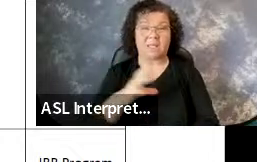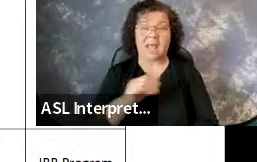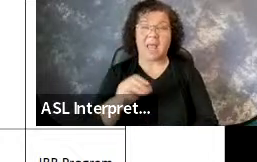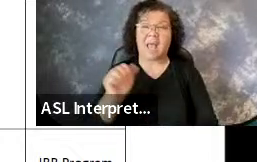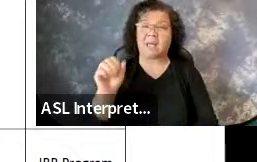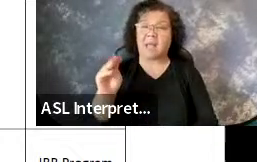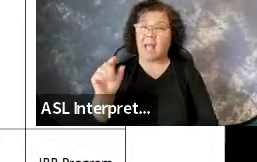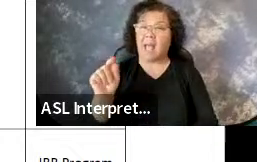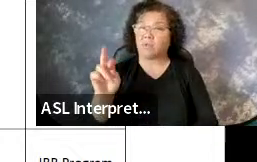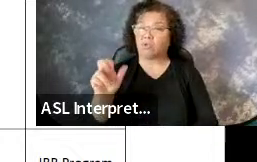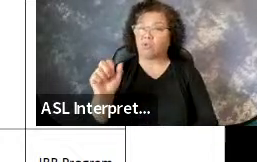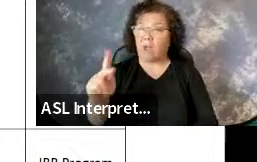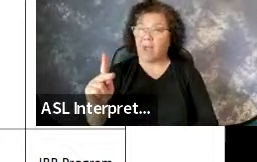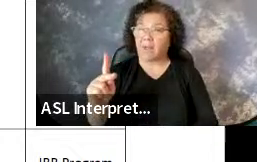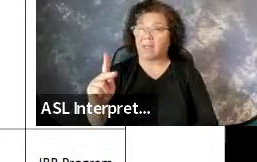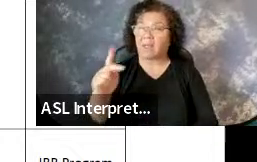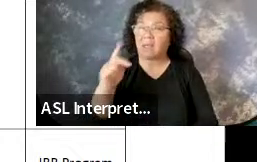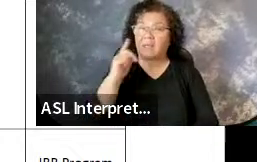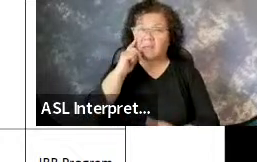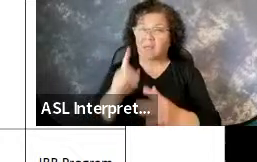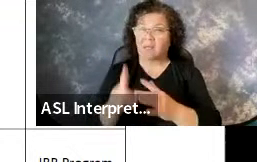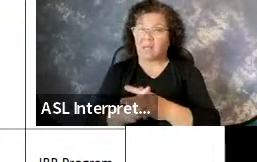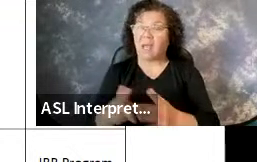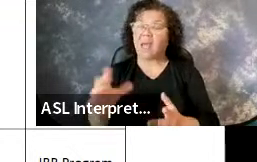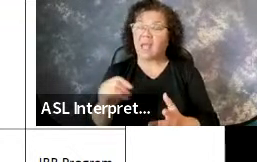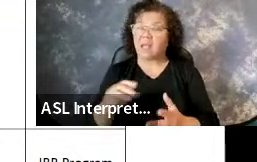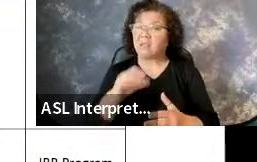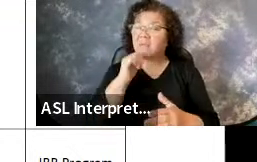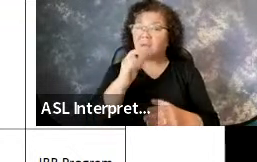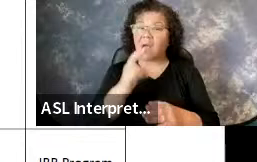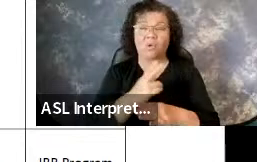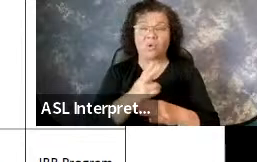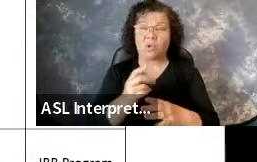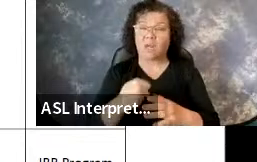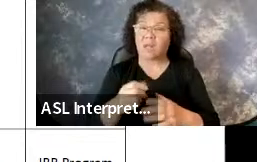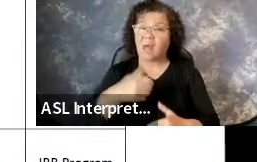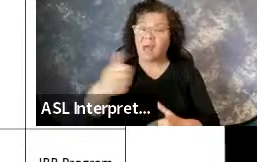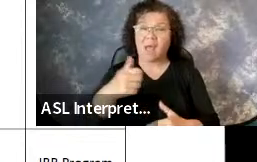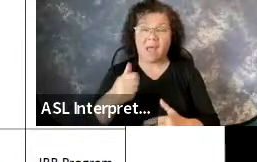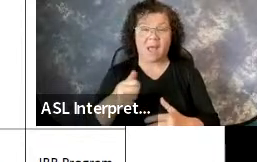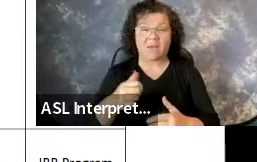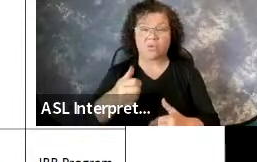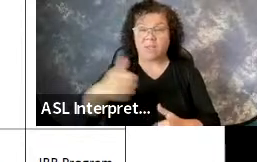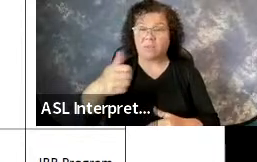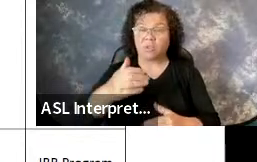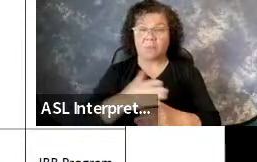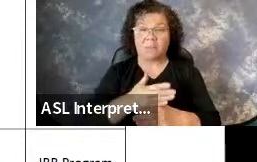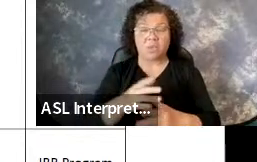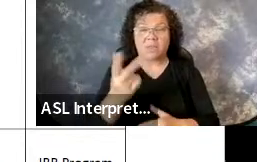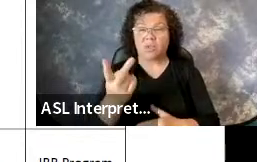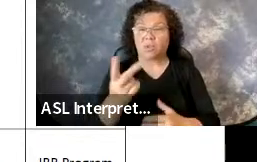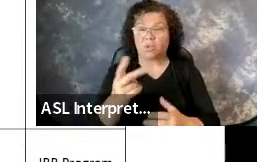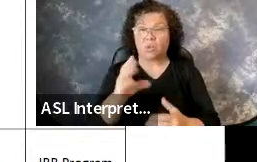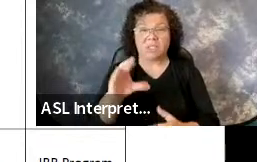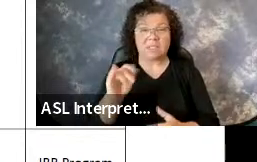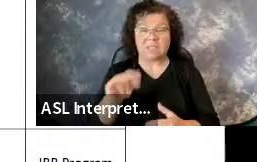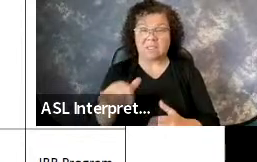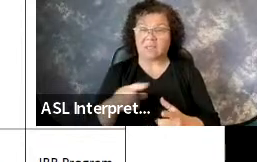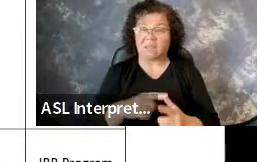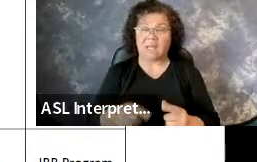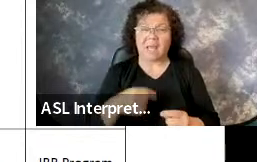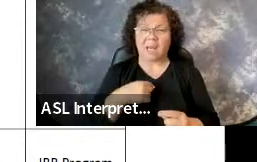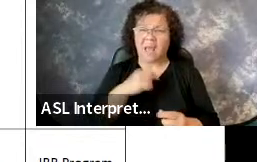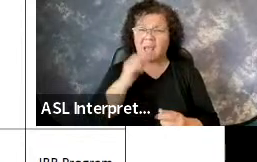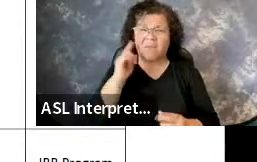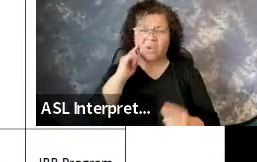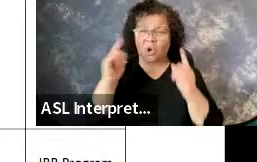crossed my mind. And it's underutilized mode of transportation between the 2 cities. And I haven't heard any discussion about it related to the IPR, and I'm